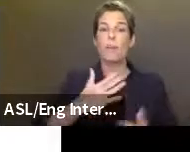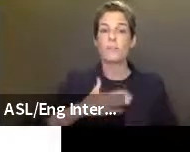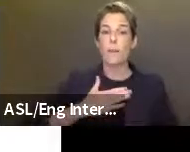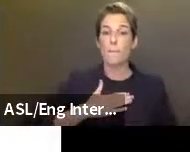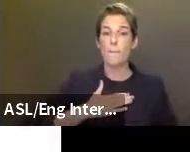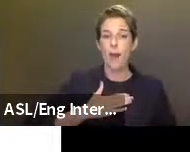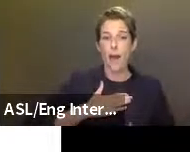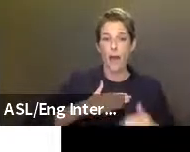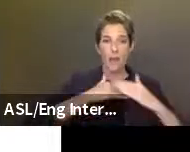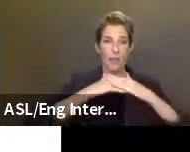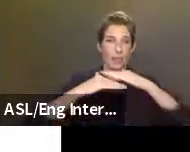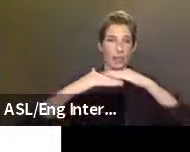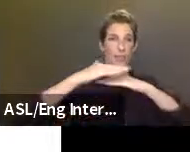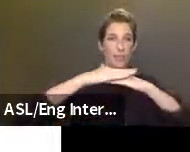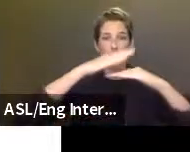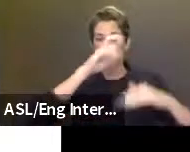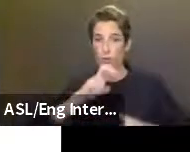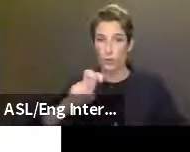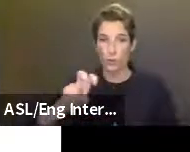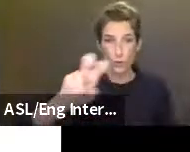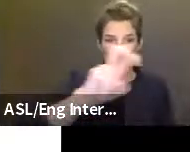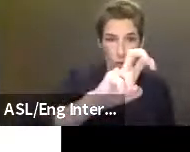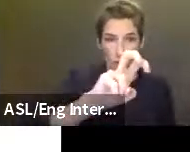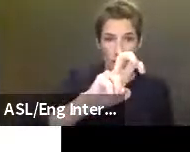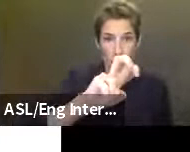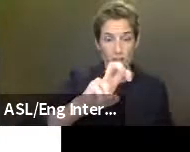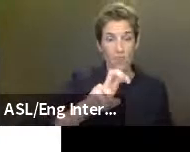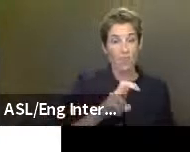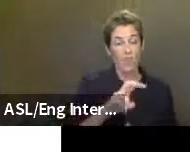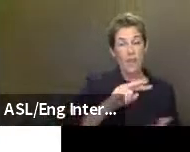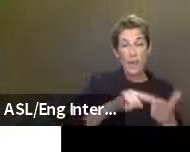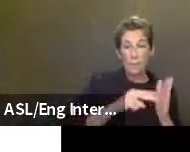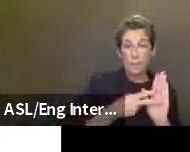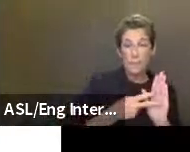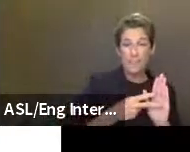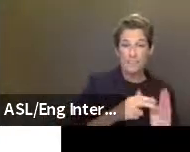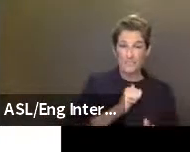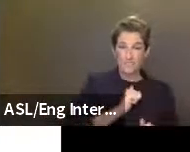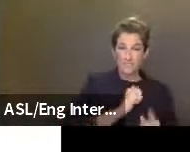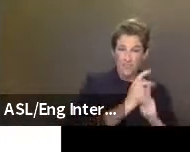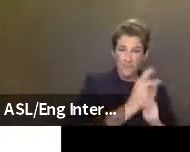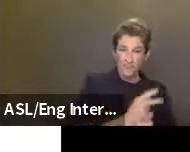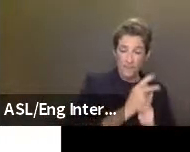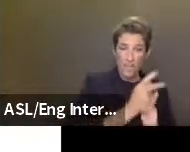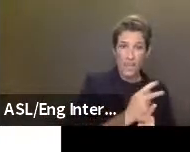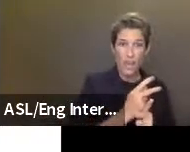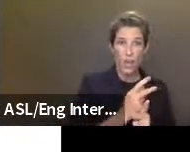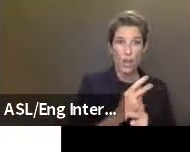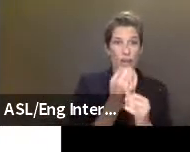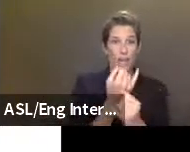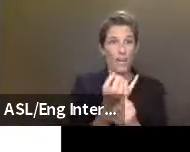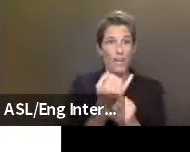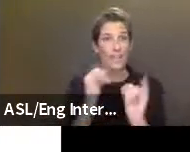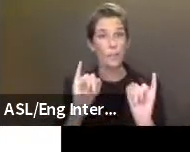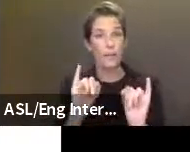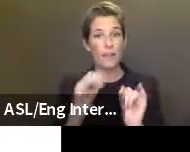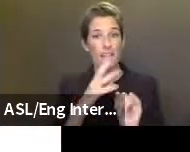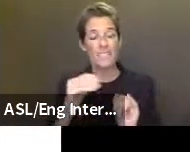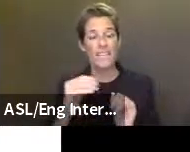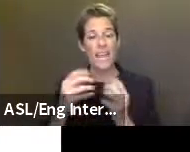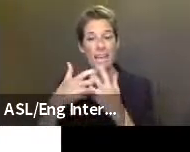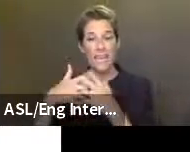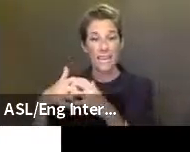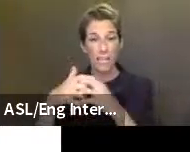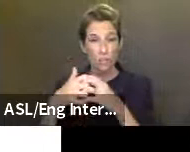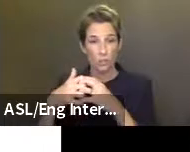trio references self-care, care, and interdependence. I will never be cured, but now I have the tools I need to feel